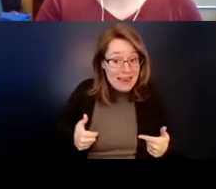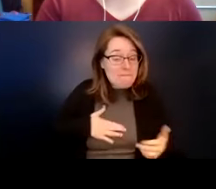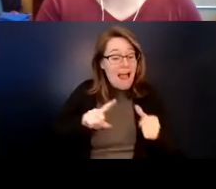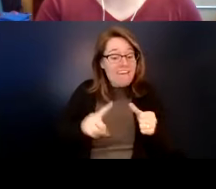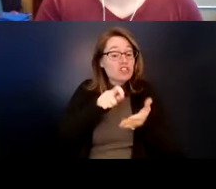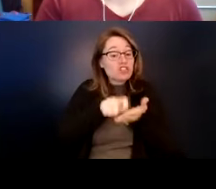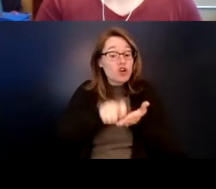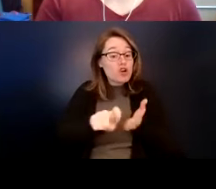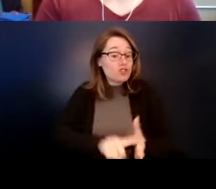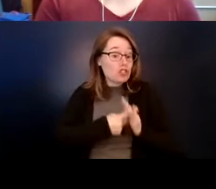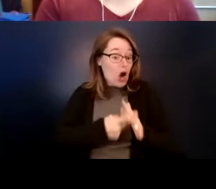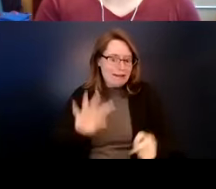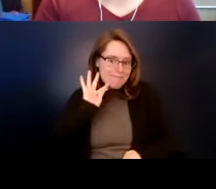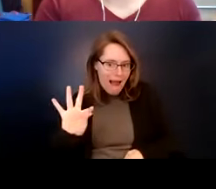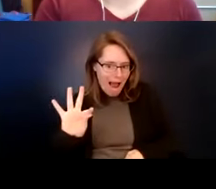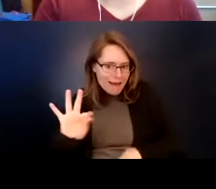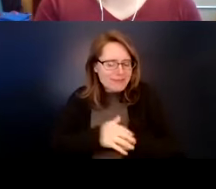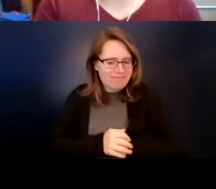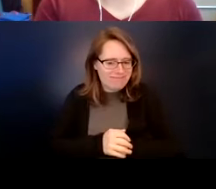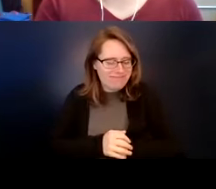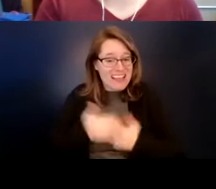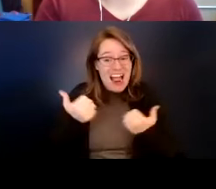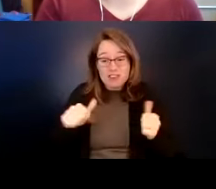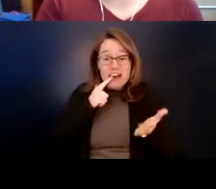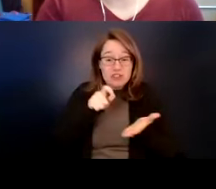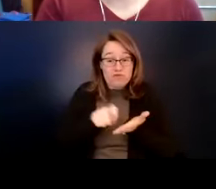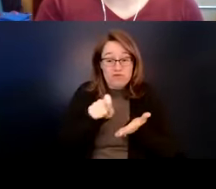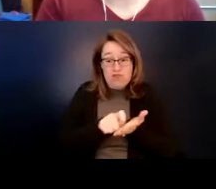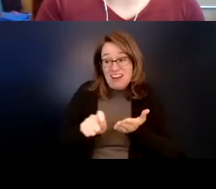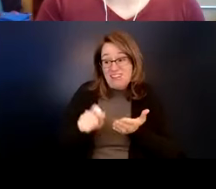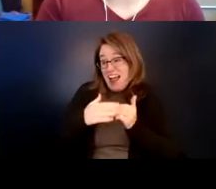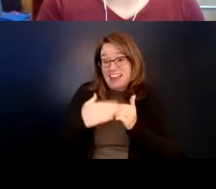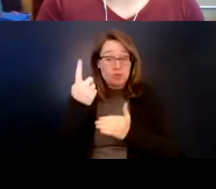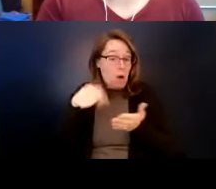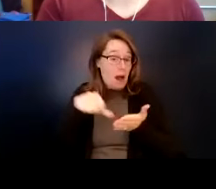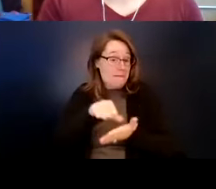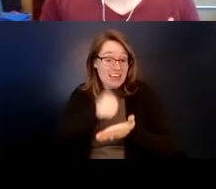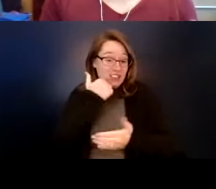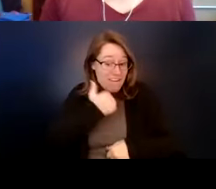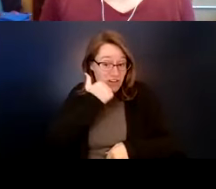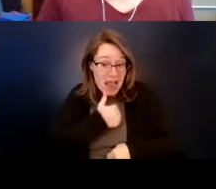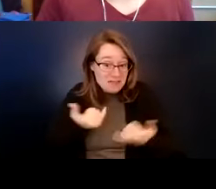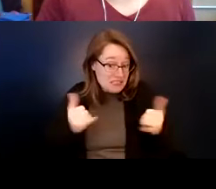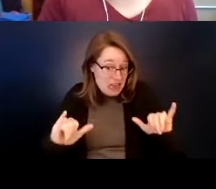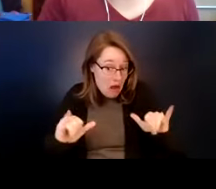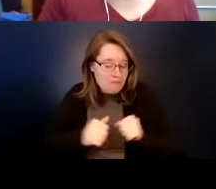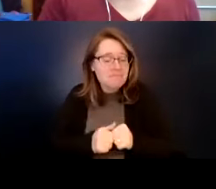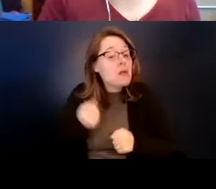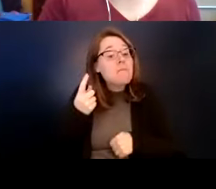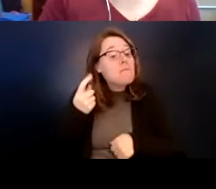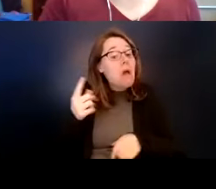was 9 years old. And I try to write at least one page a day still, but not everybody has